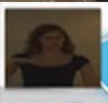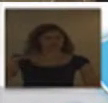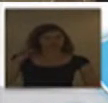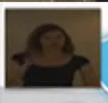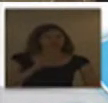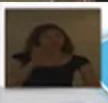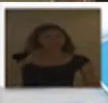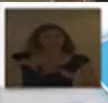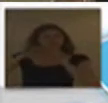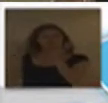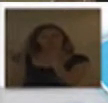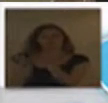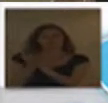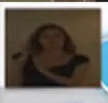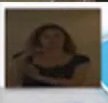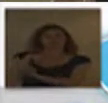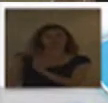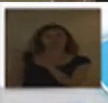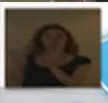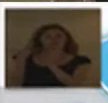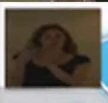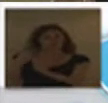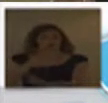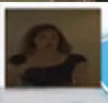to relate to the world, the